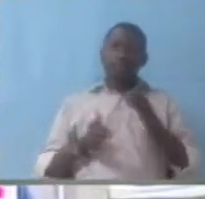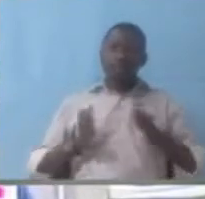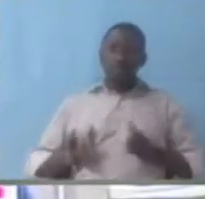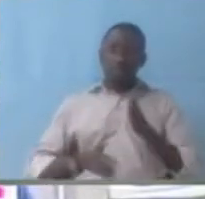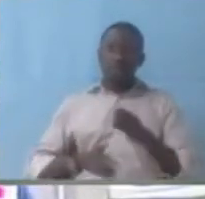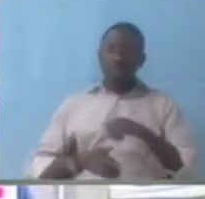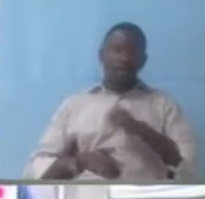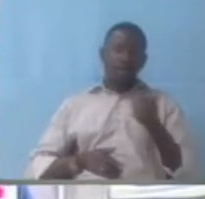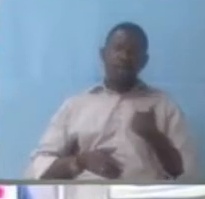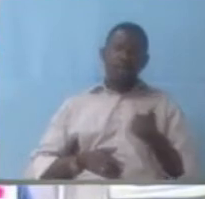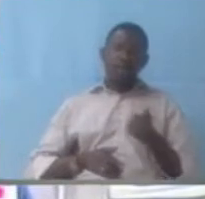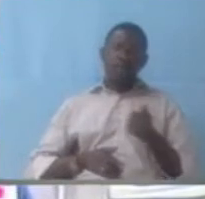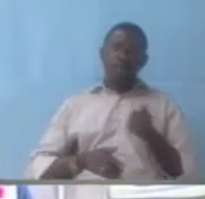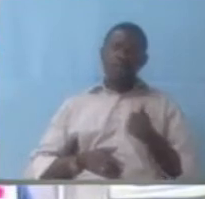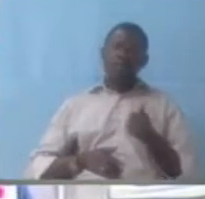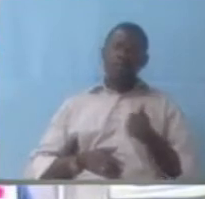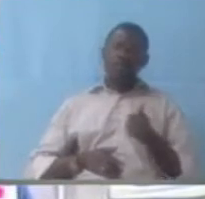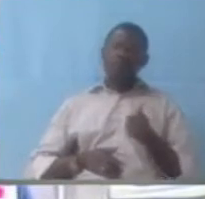fundamental rights was not